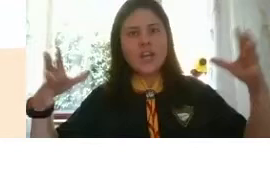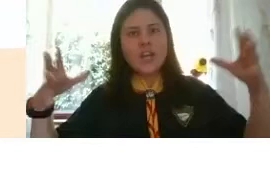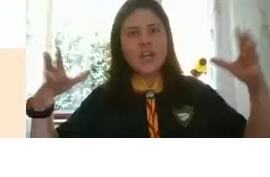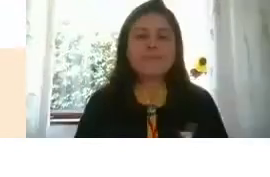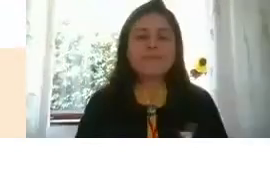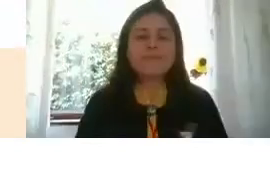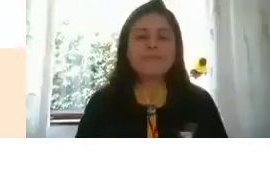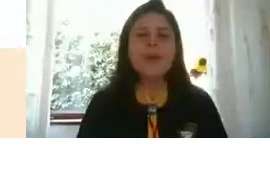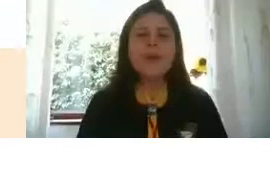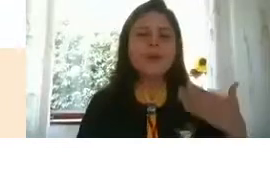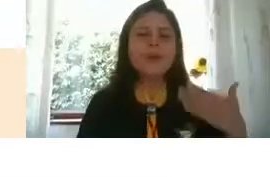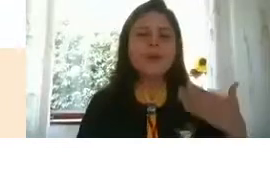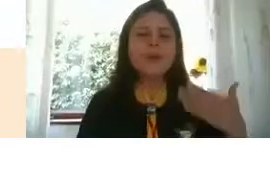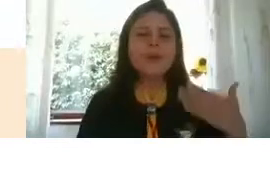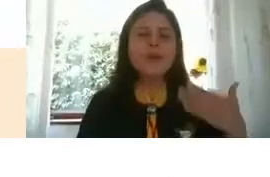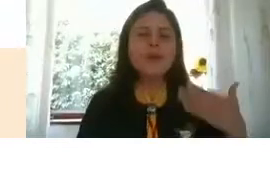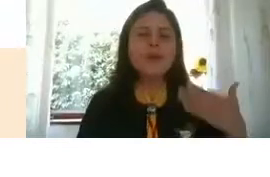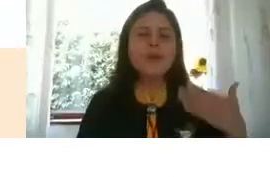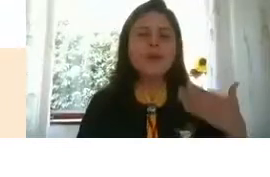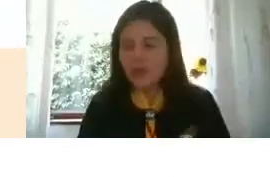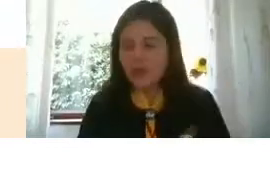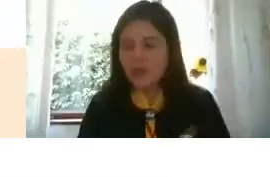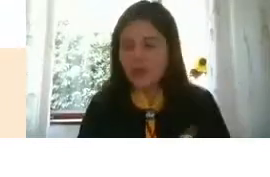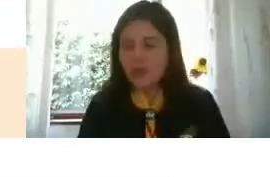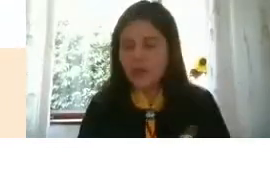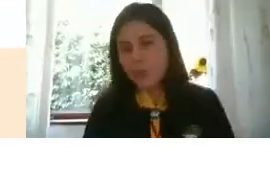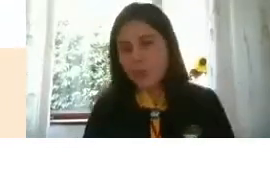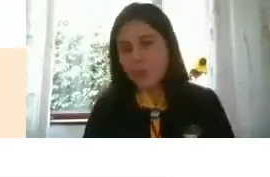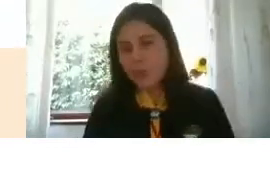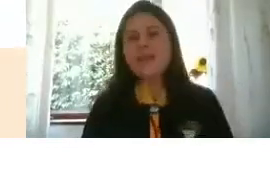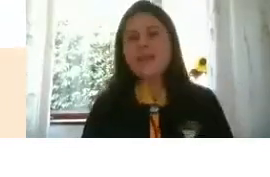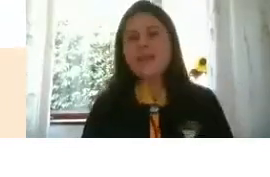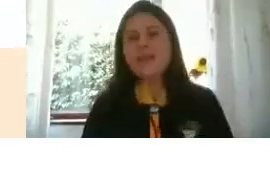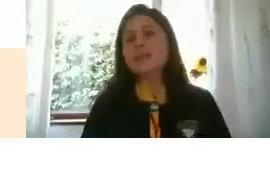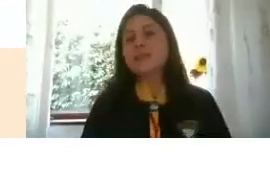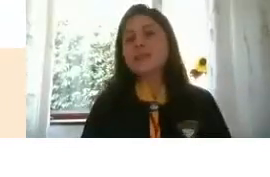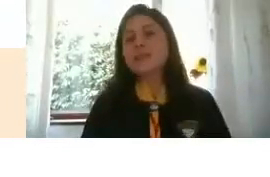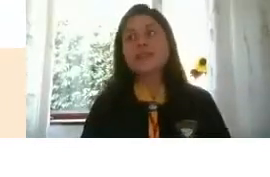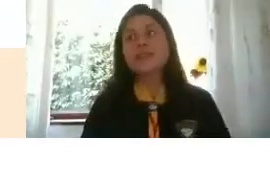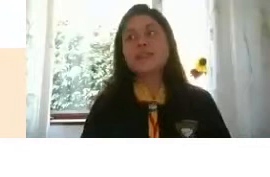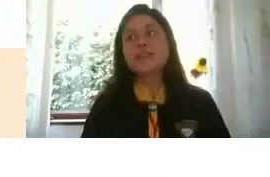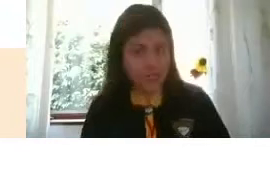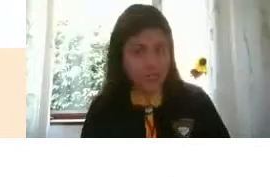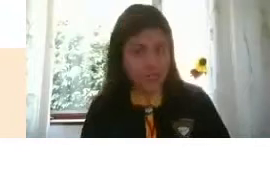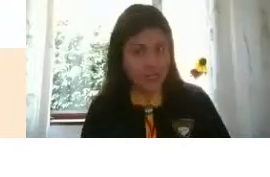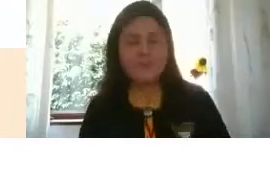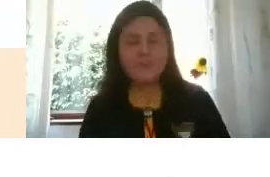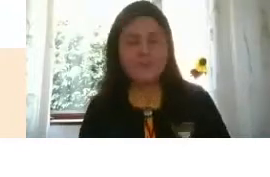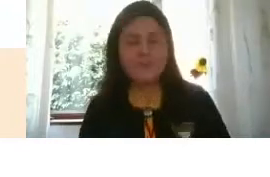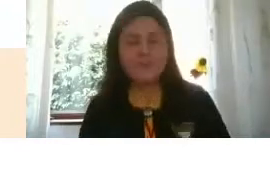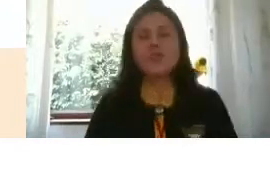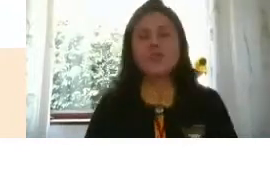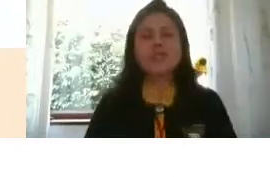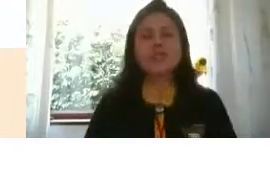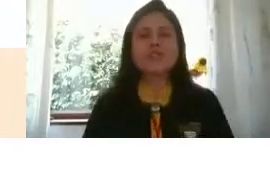100 signs, and we will give you some links where you can go and find for more, including a dictionary for you